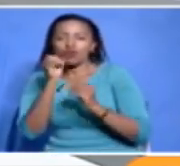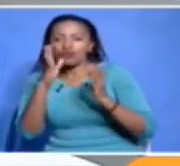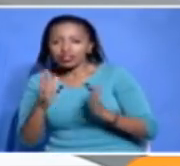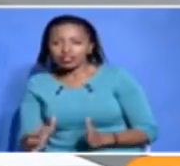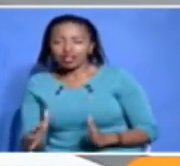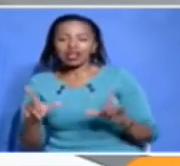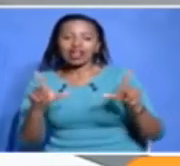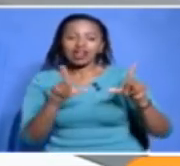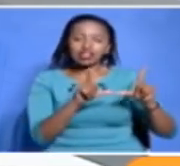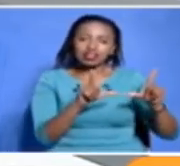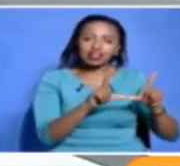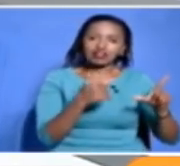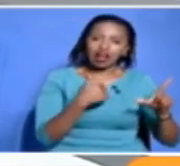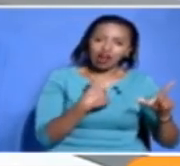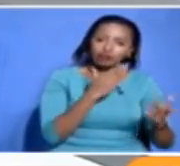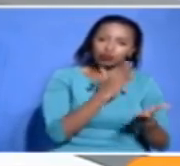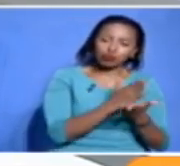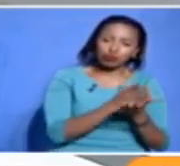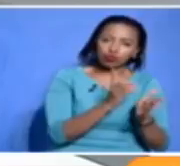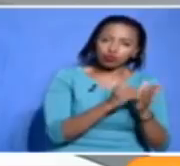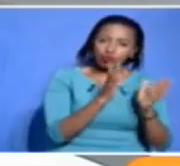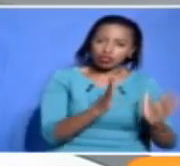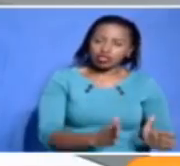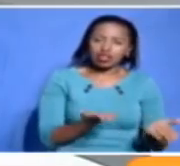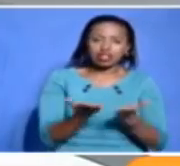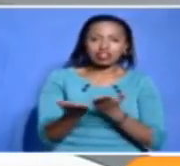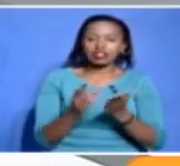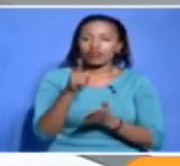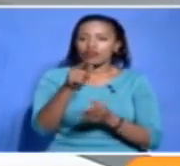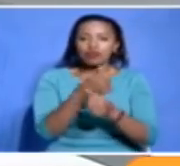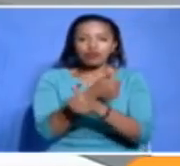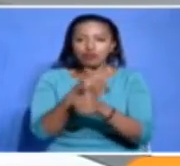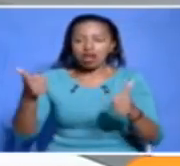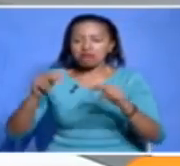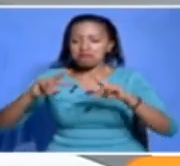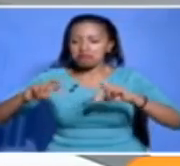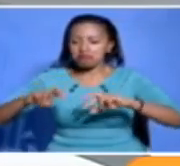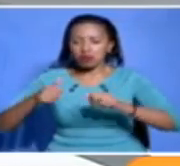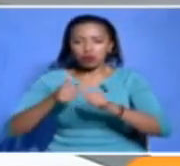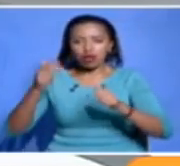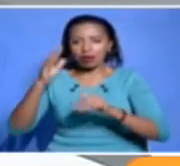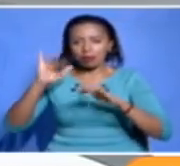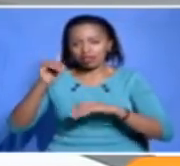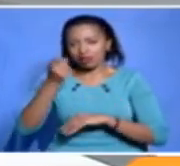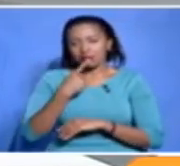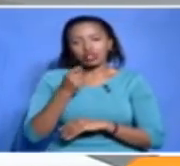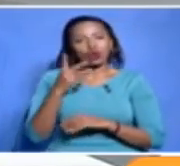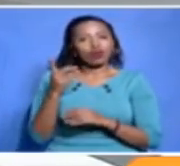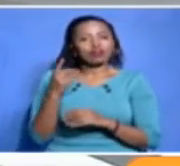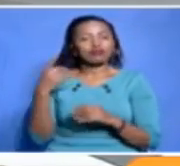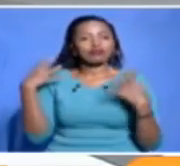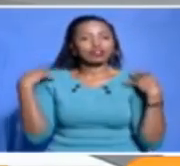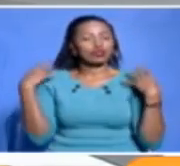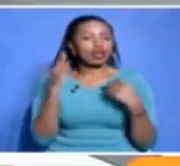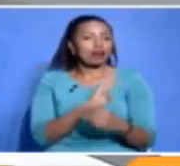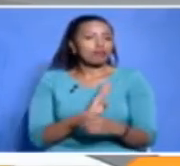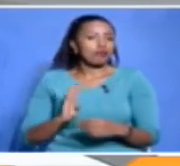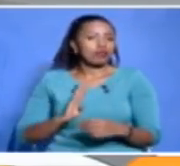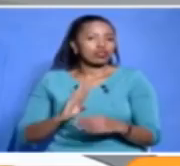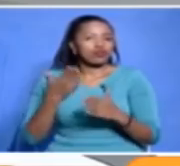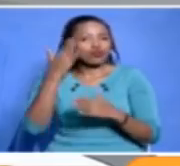legit, is able to serve you and has been vetted by the Medical Practitioners and Dentists Board? Well, for